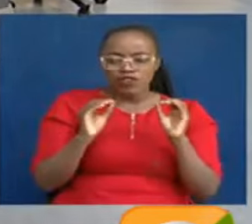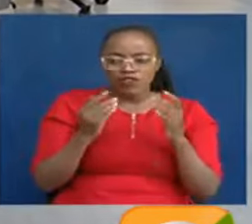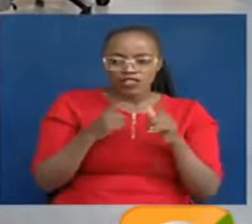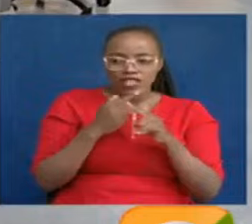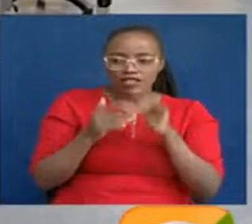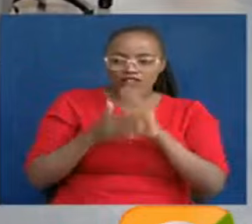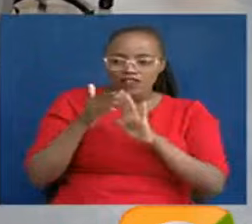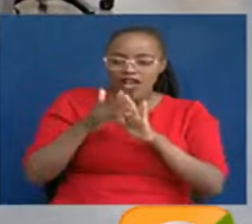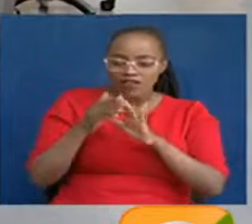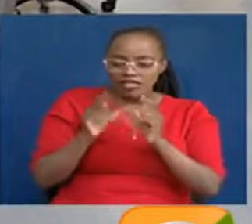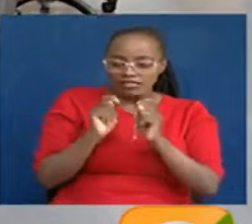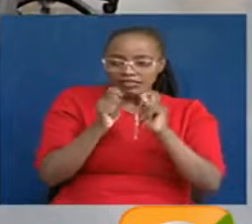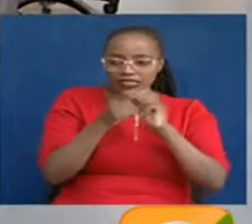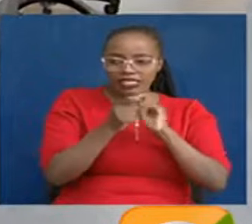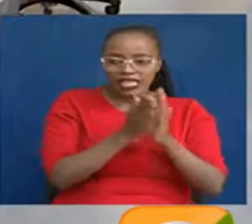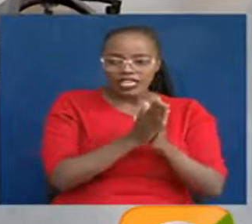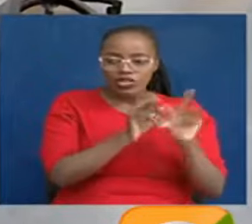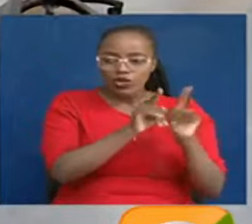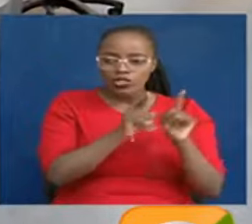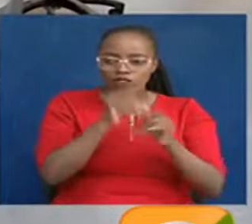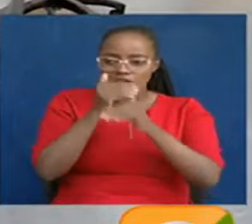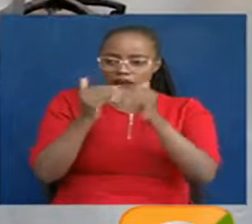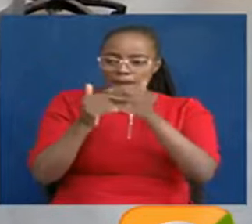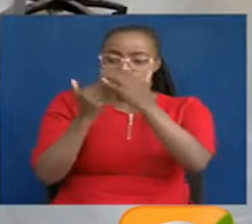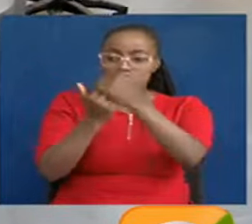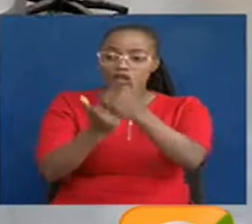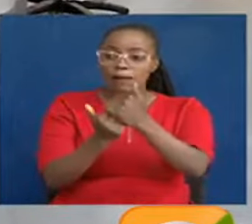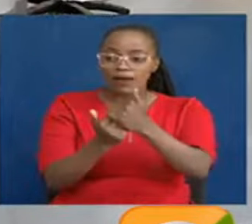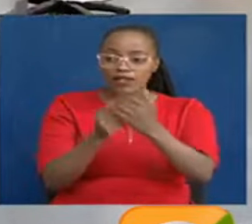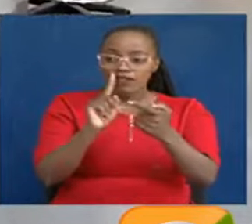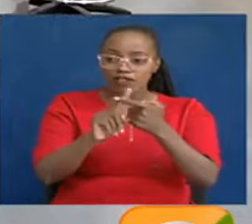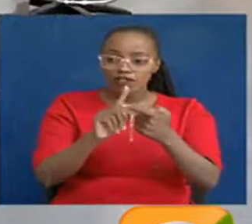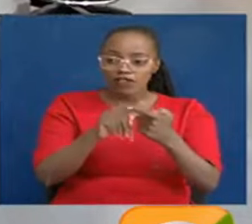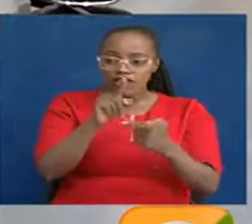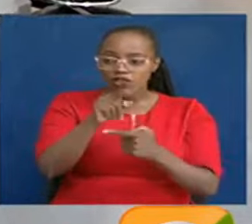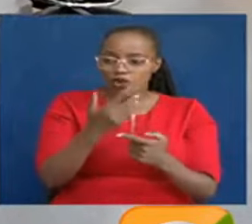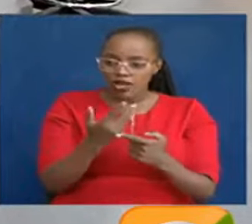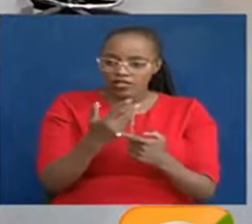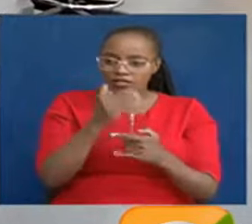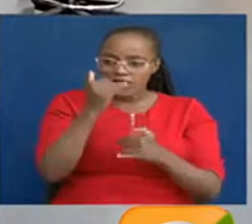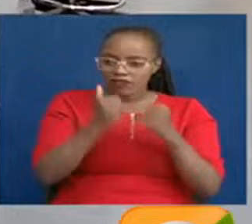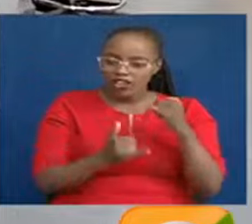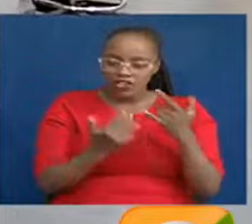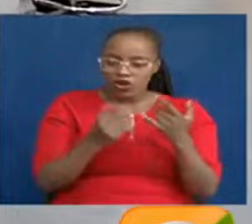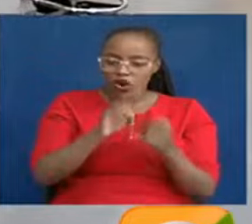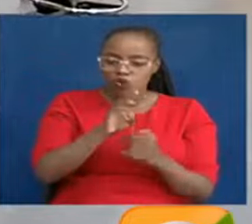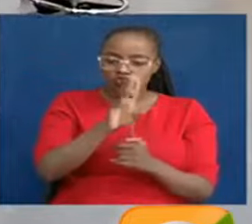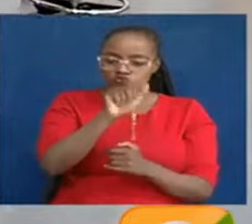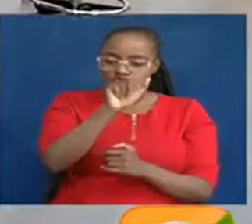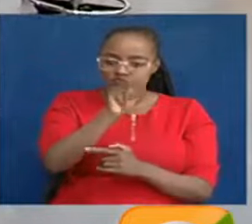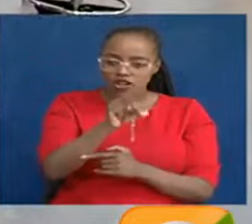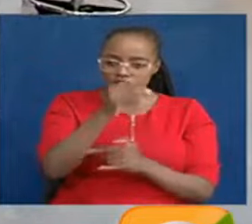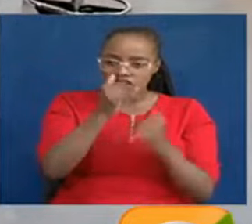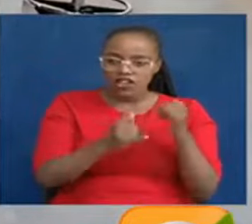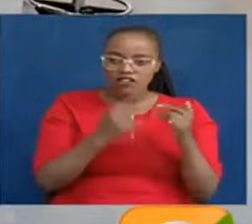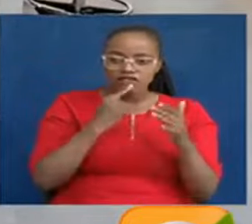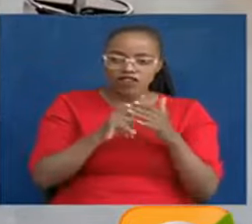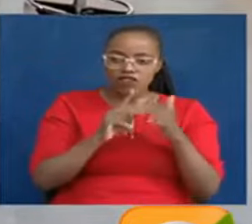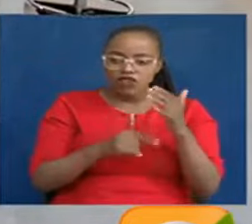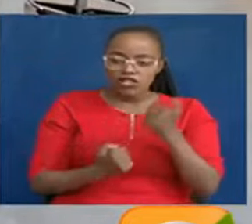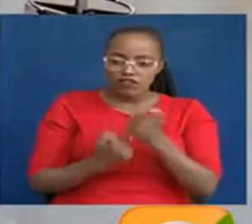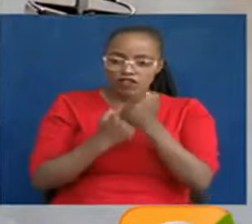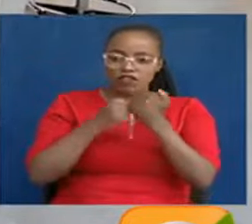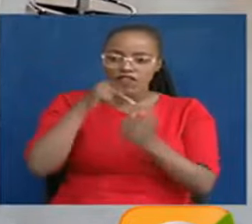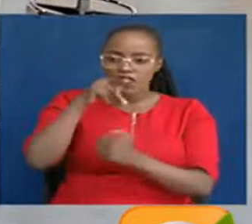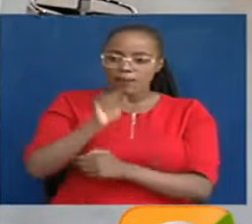quick fix. And it's also built on partnerships. Juan, what are your closing thoughts? Well, I think just to circle back what PS has